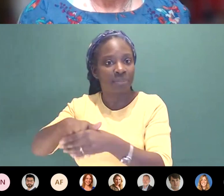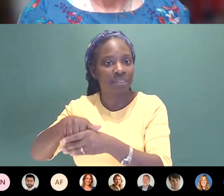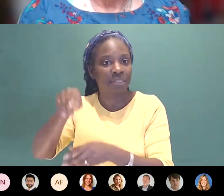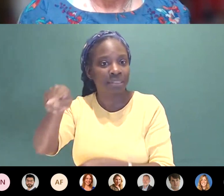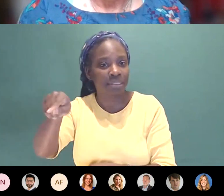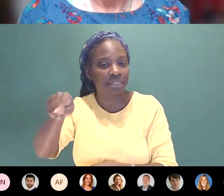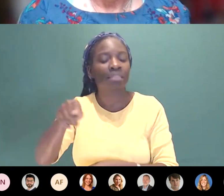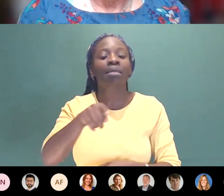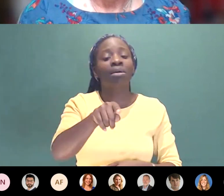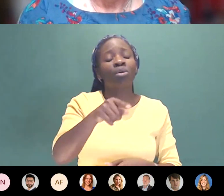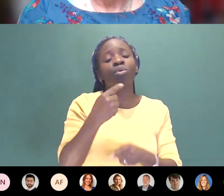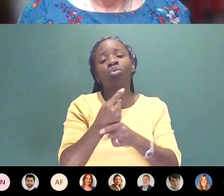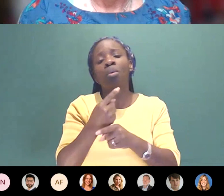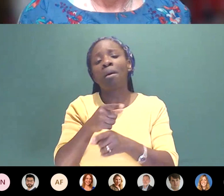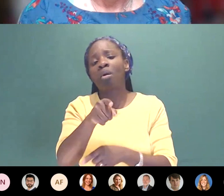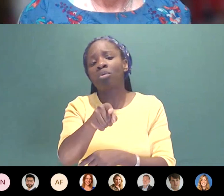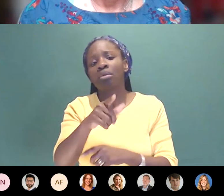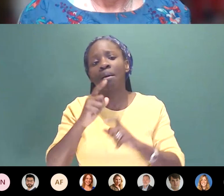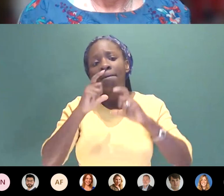just